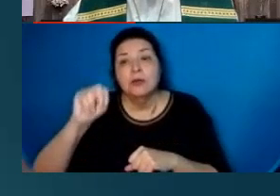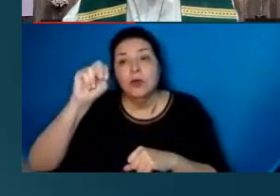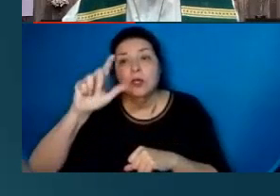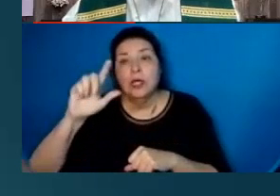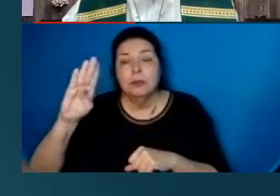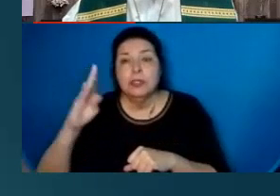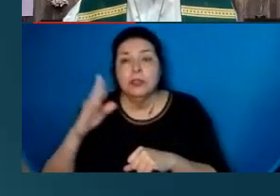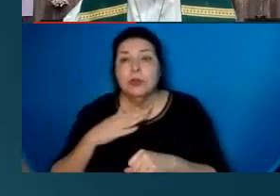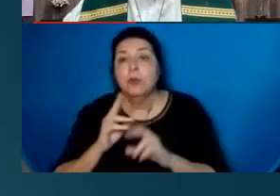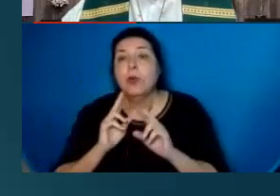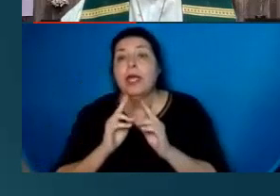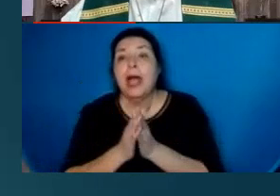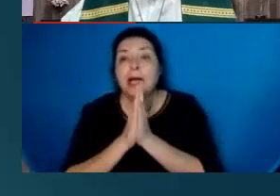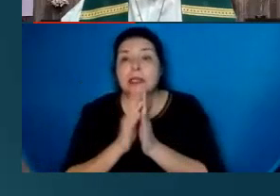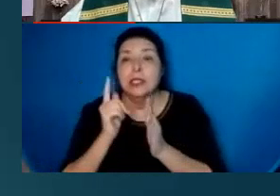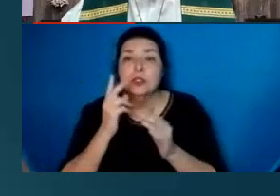of the service.